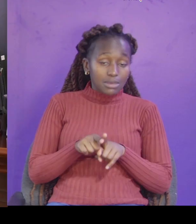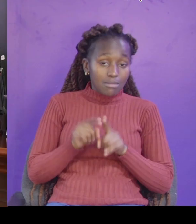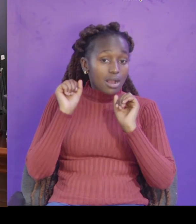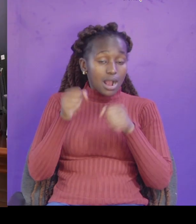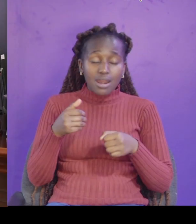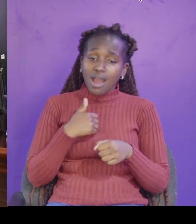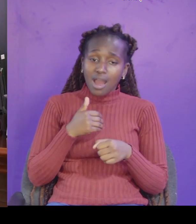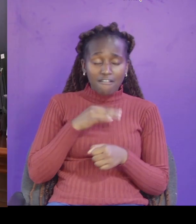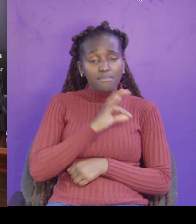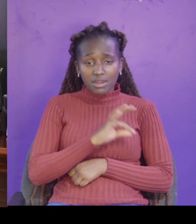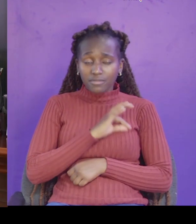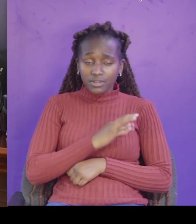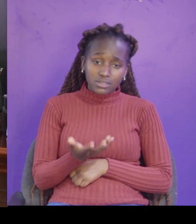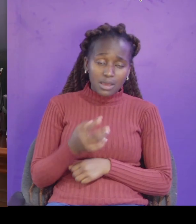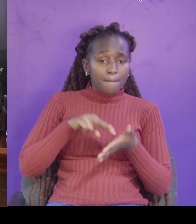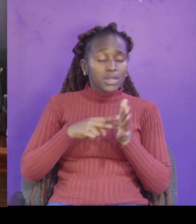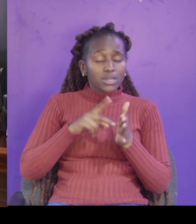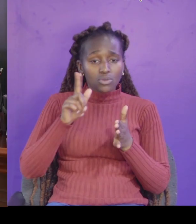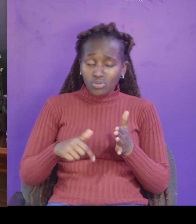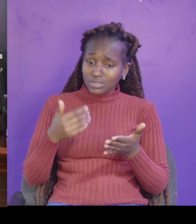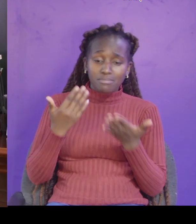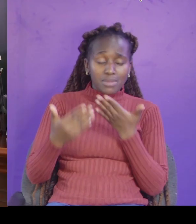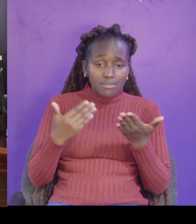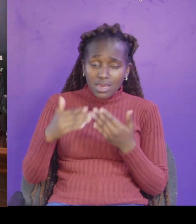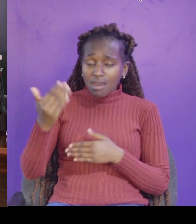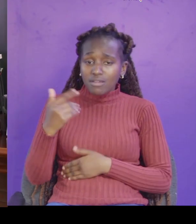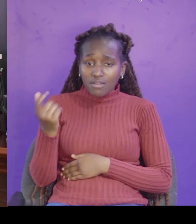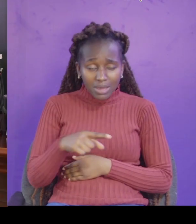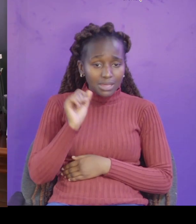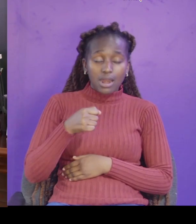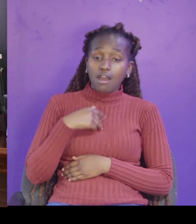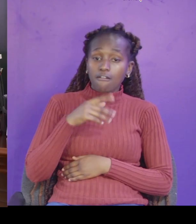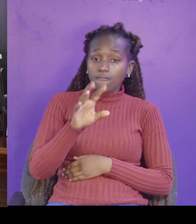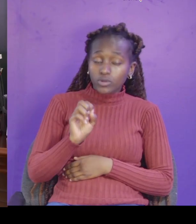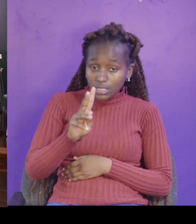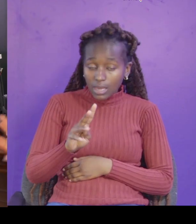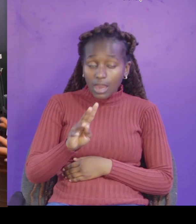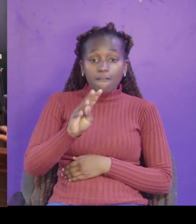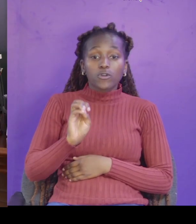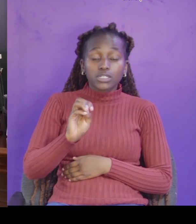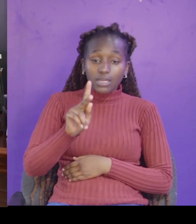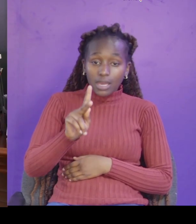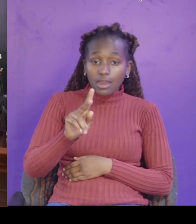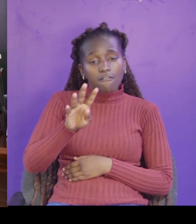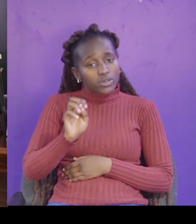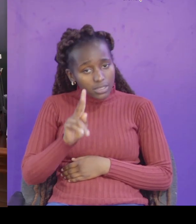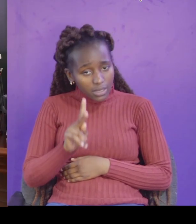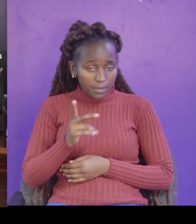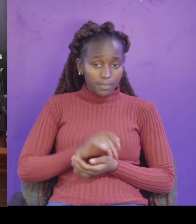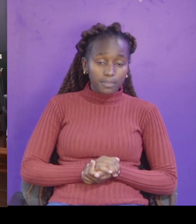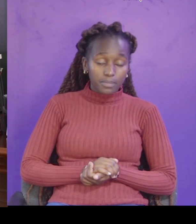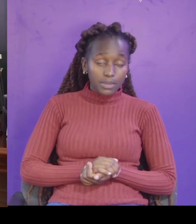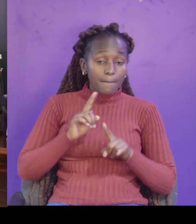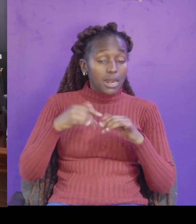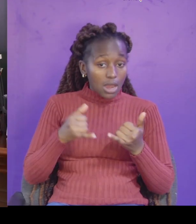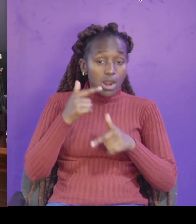so his salary will be going up to 30, 40,000, maybe in the next few months to come, once he lands the job. But he's doing